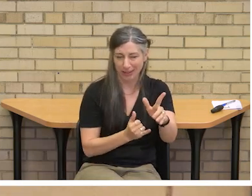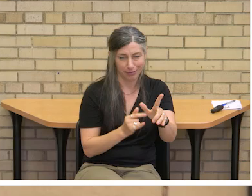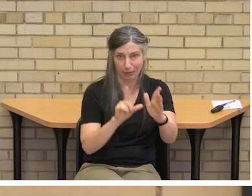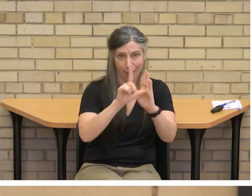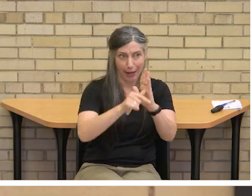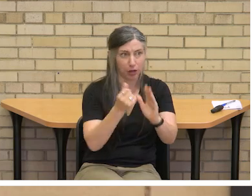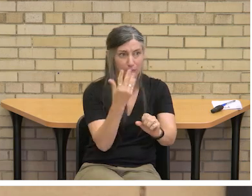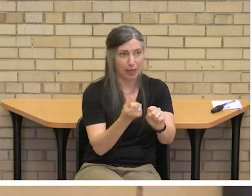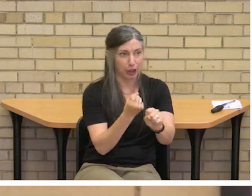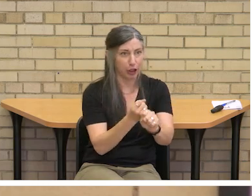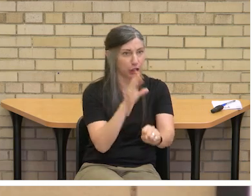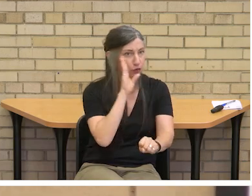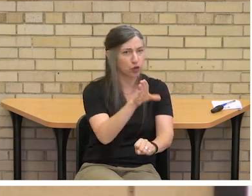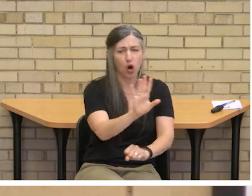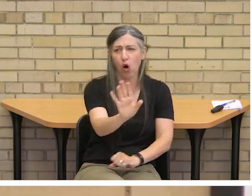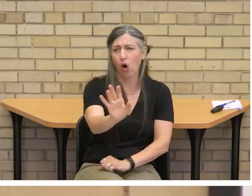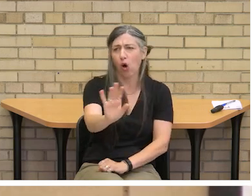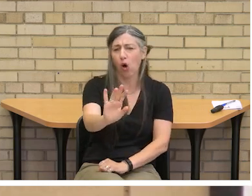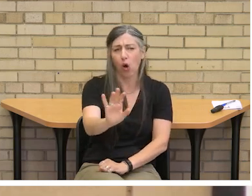out.